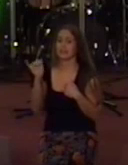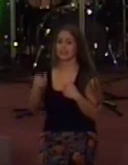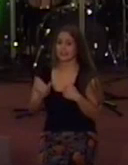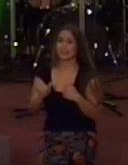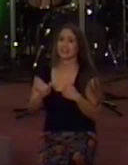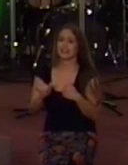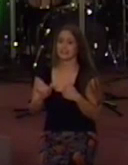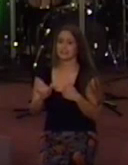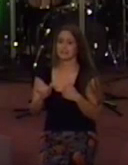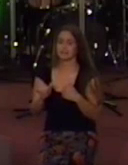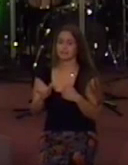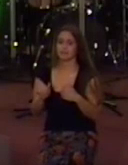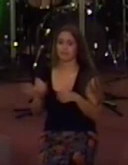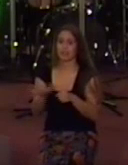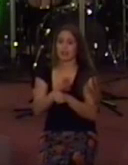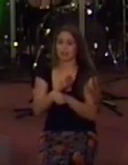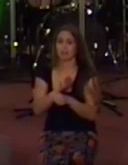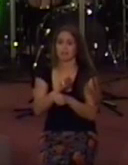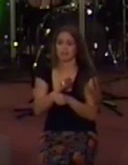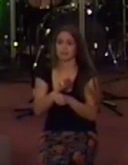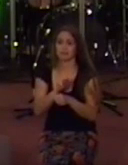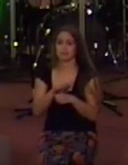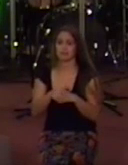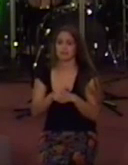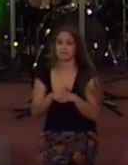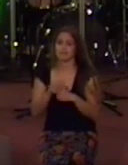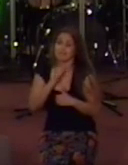position's already taken. Sorry,